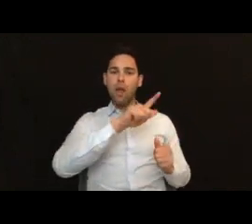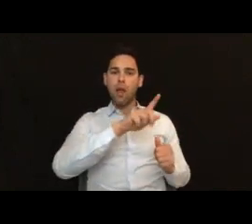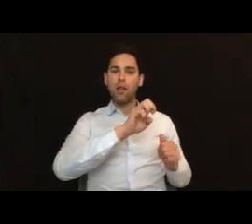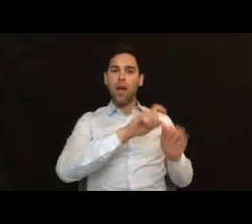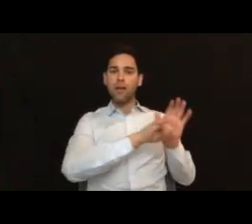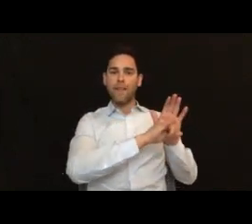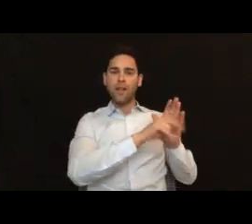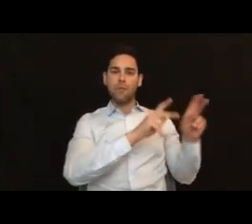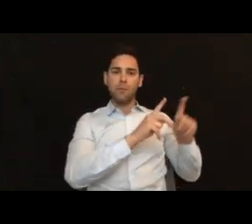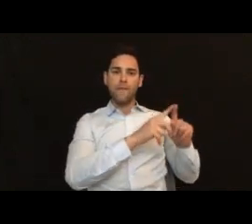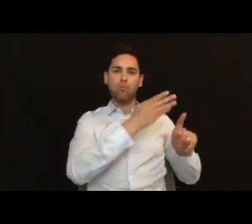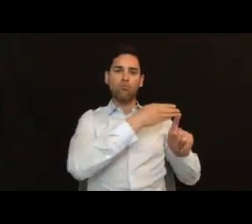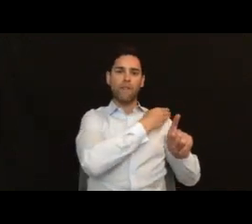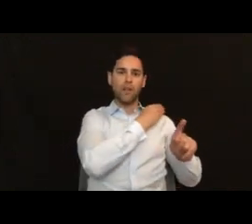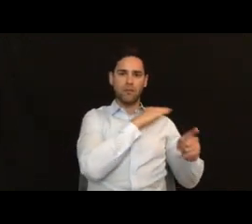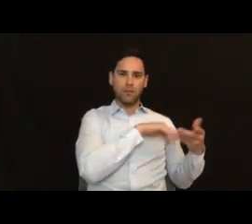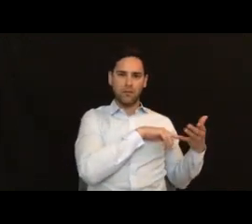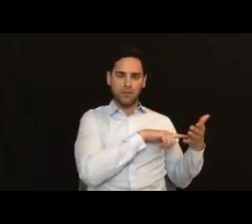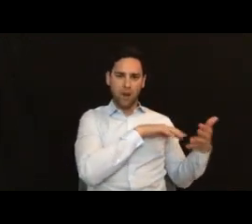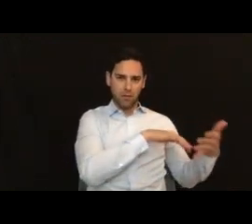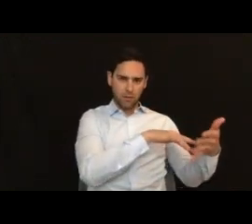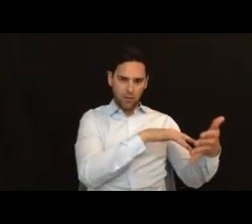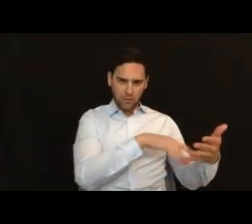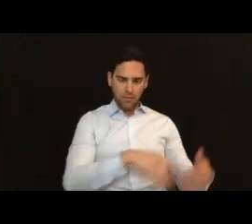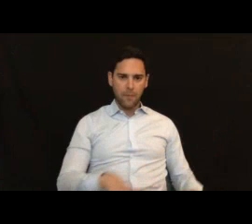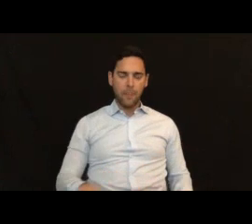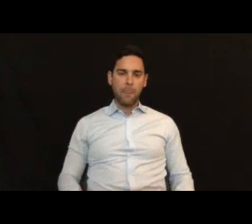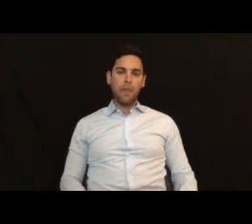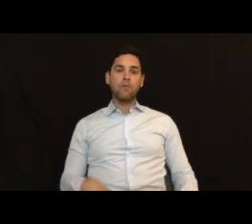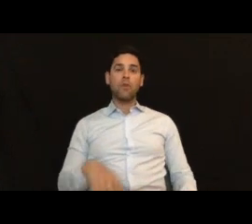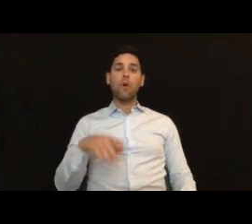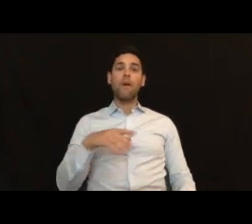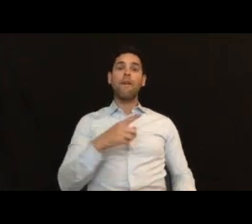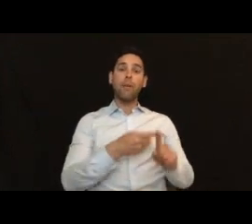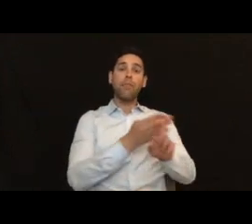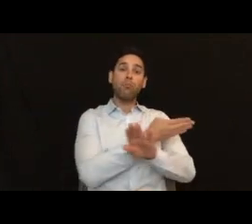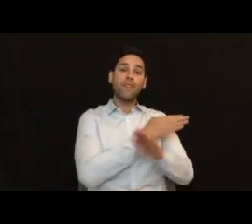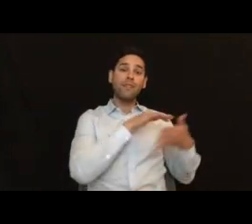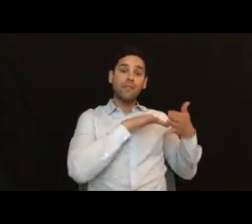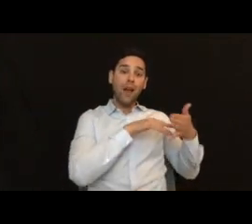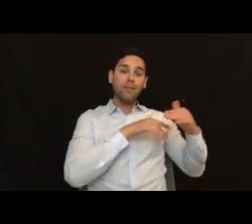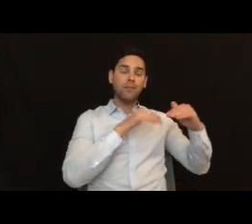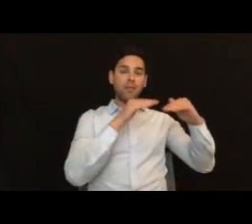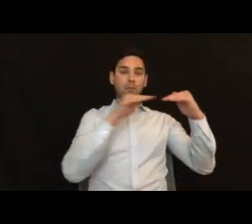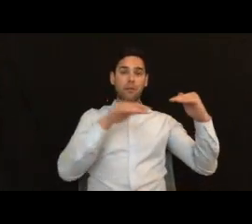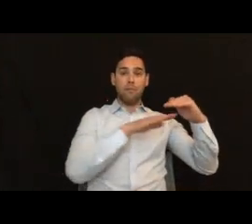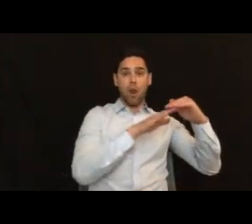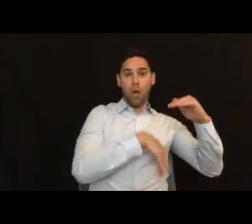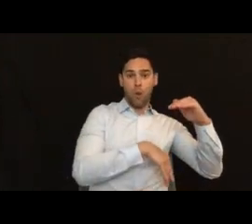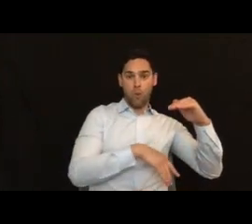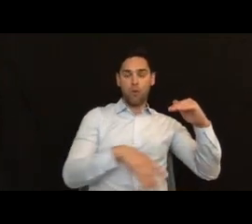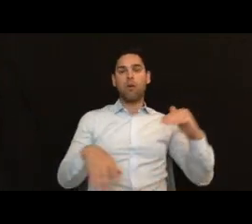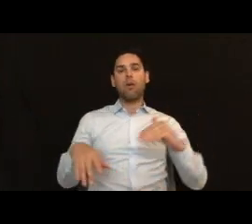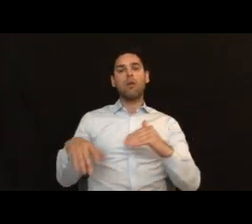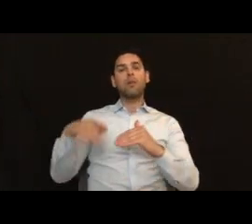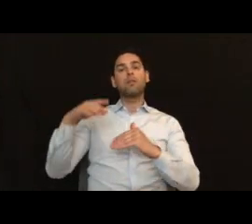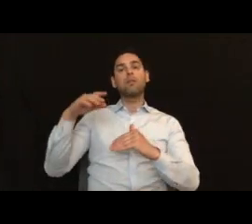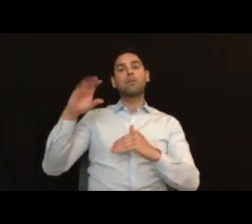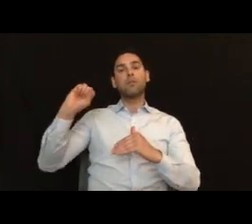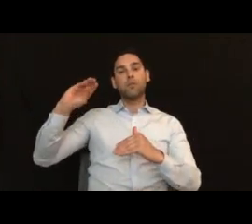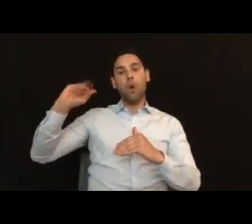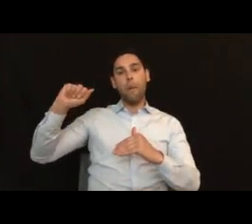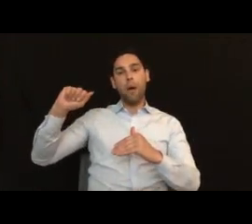the male identified people from previous studies are below the horizontal axis, and the Soma queens are plotted above the horizontal axis.